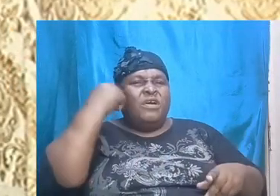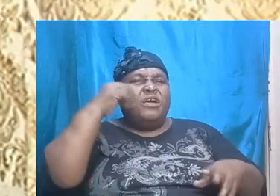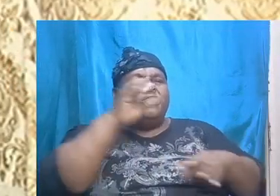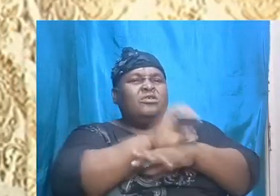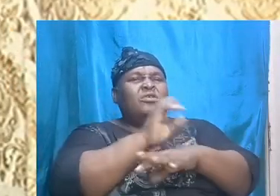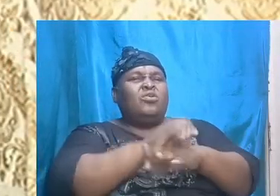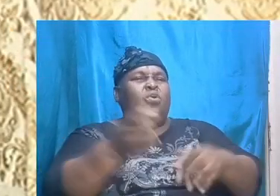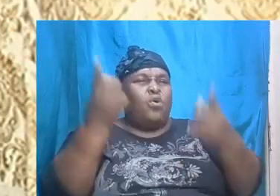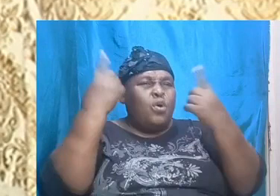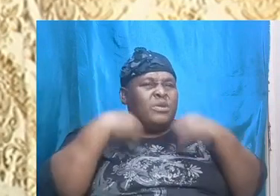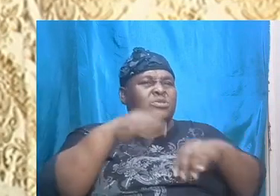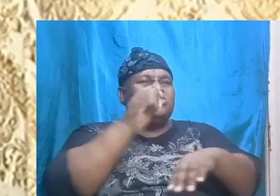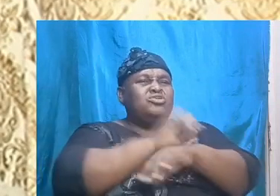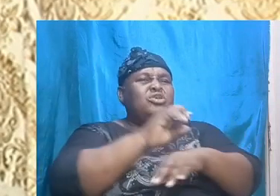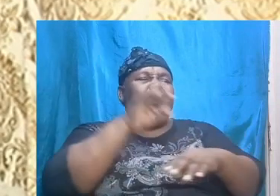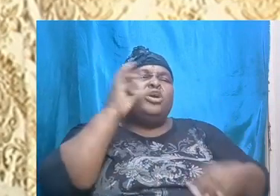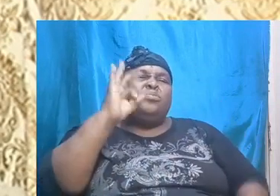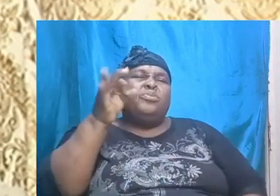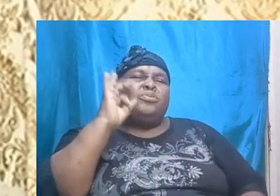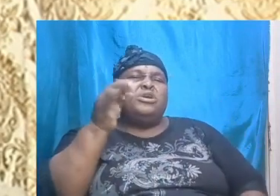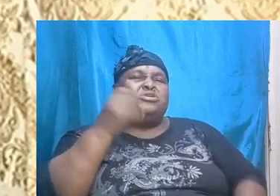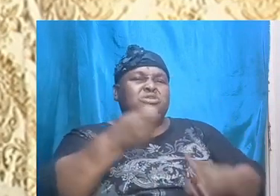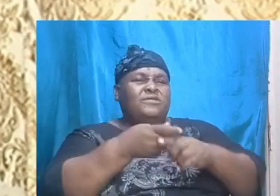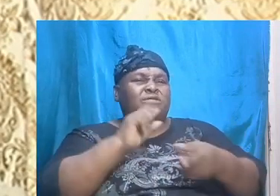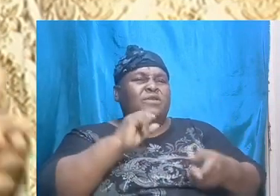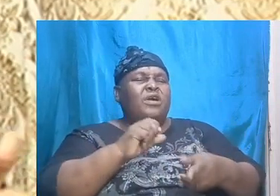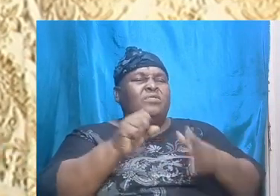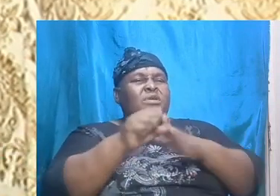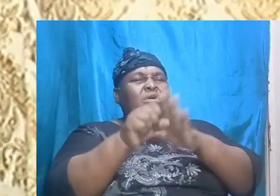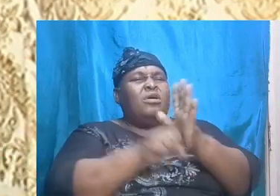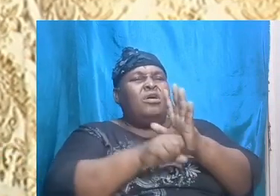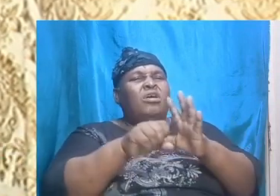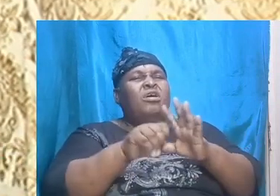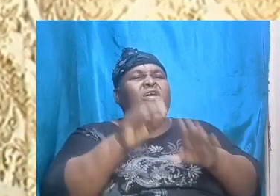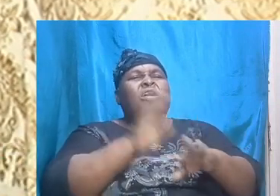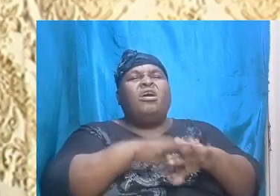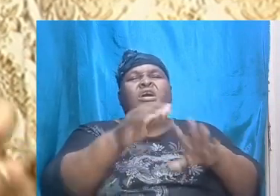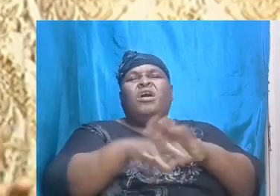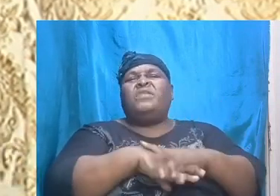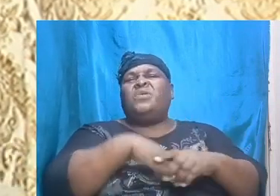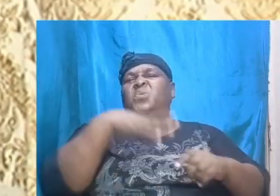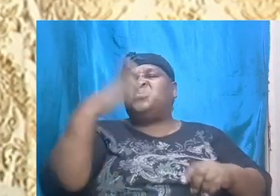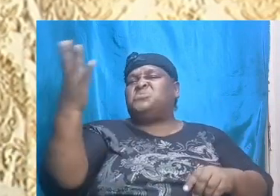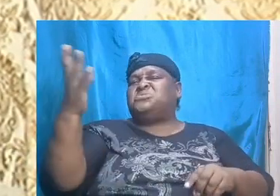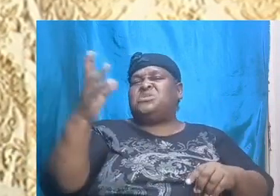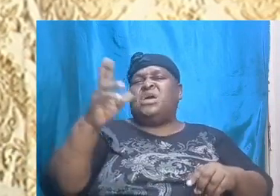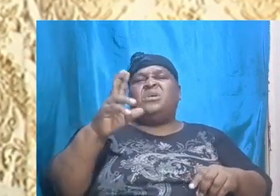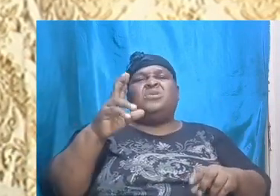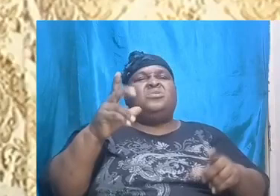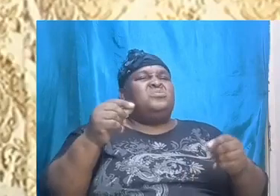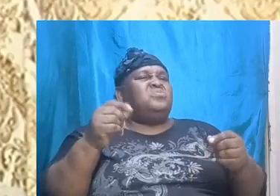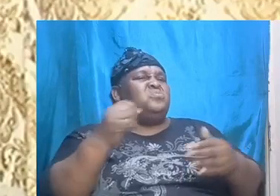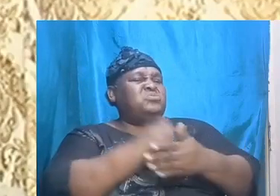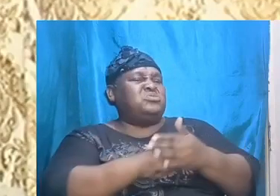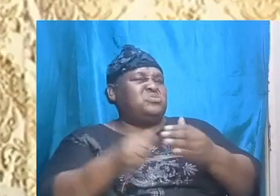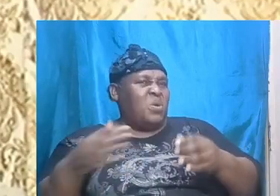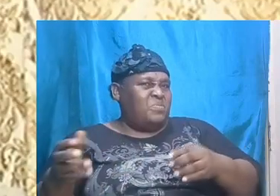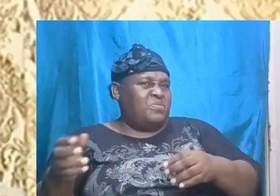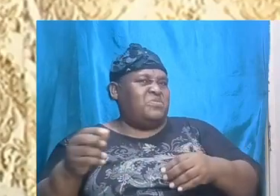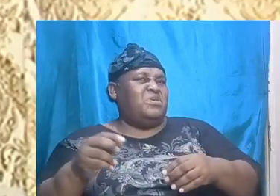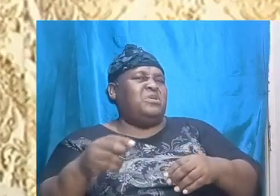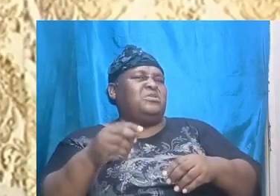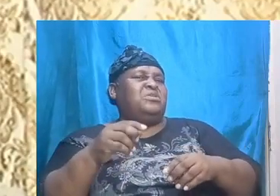coming to church, you're preaching something from the Scripture, but on the outside, you're doing something contrary. What you're doing,